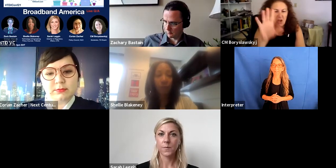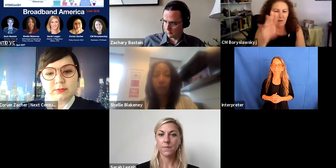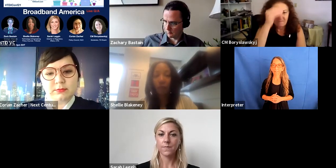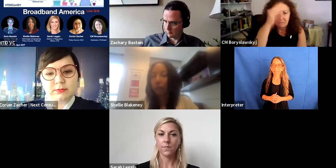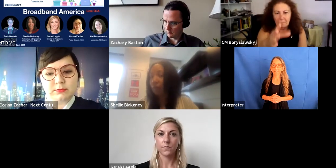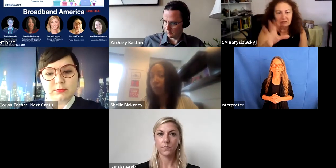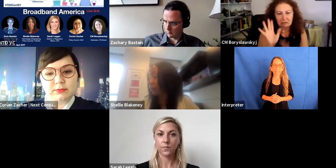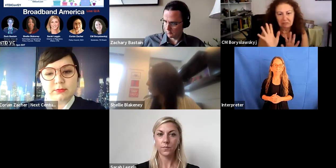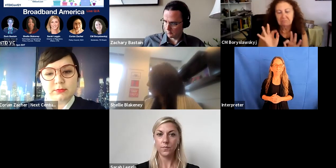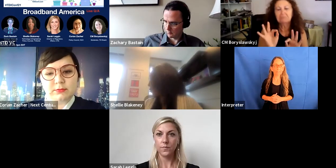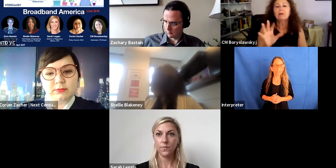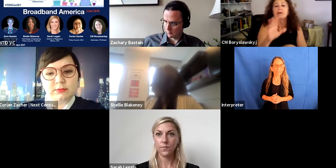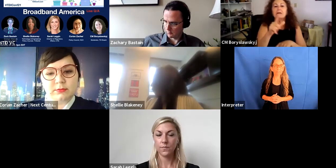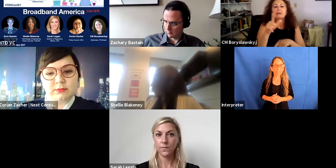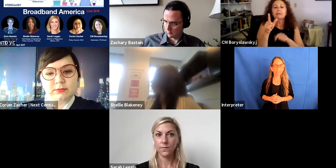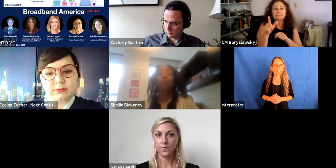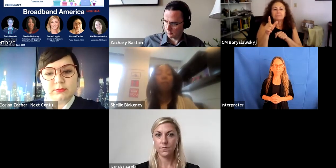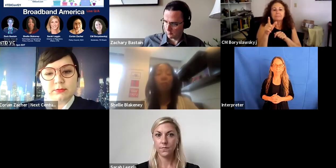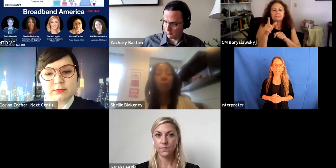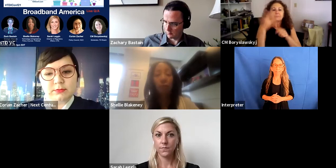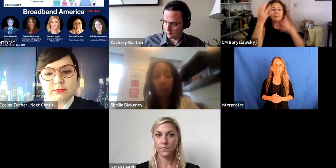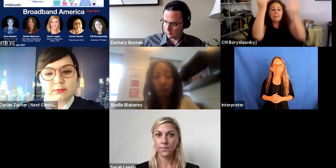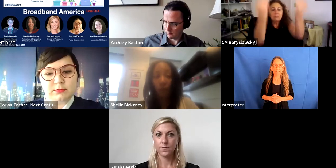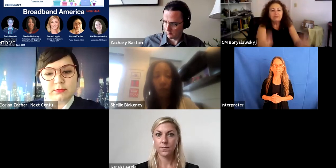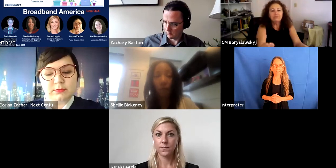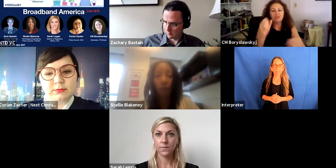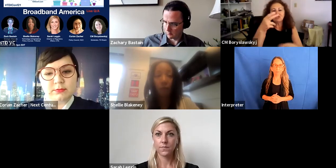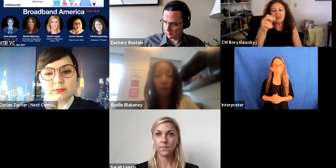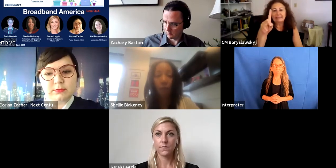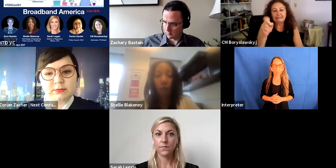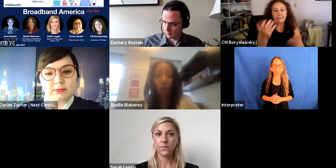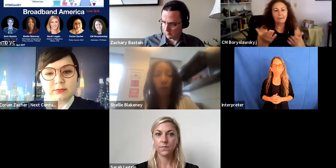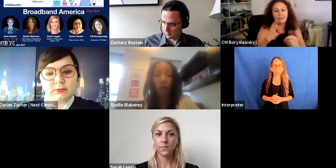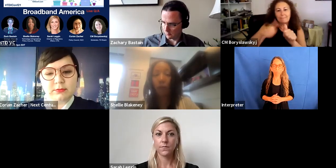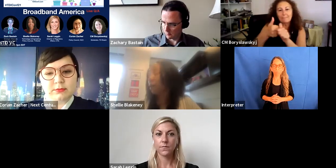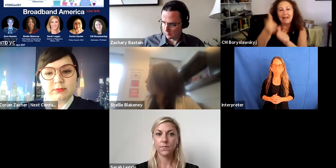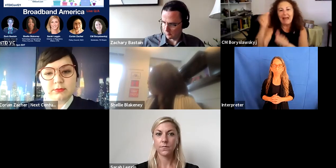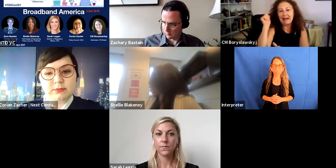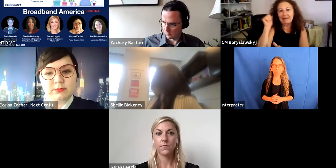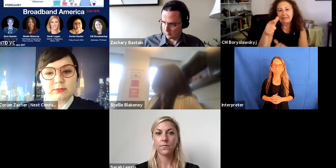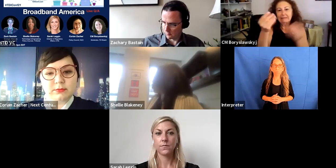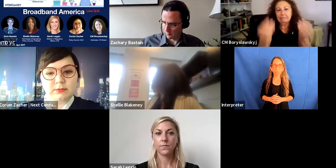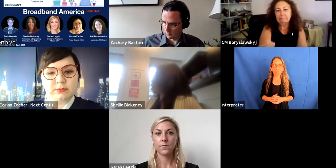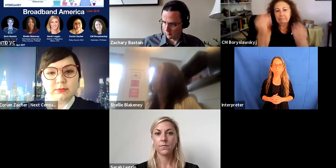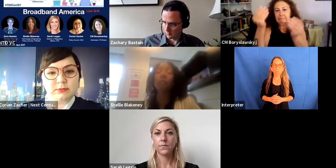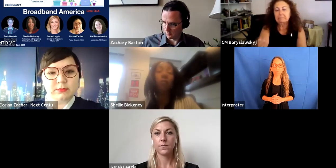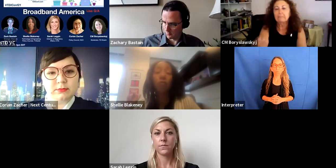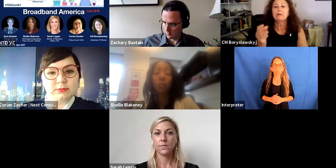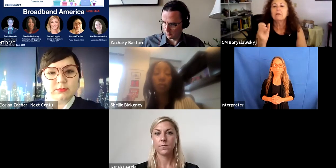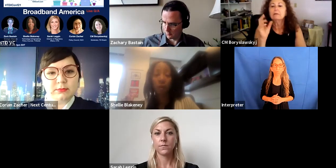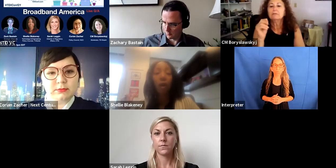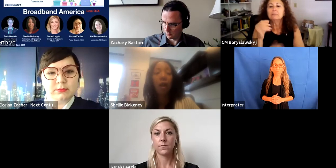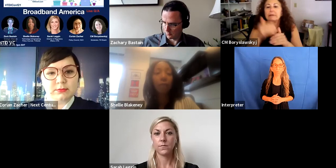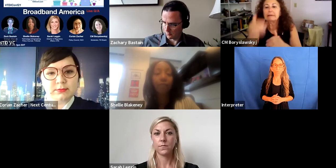I think some people in the audience are having a hard time seeing your screen, just an FYI. Maybe drop the